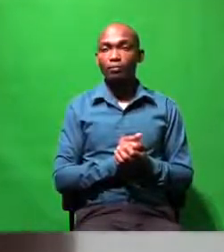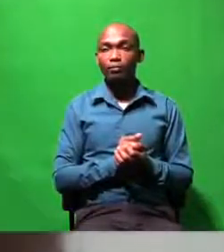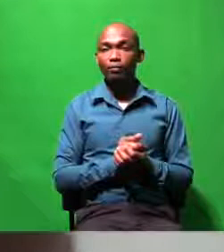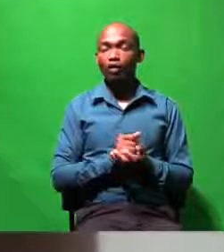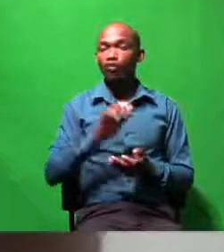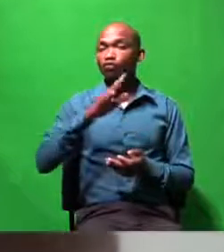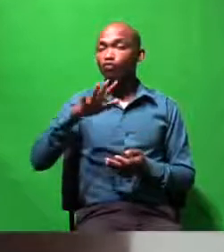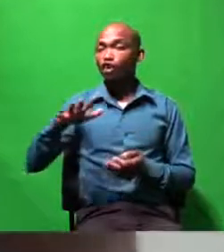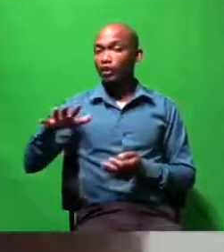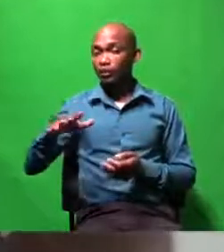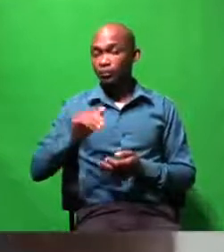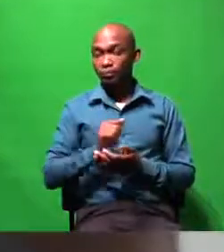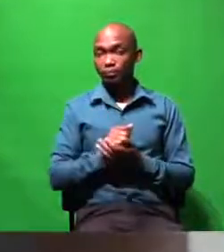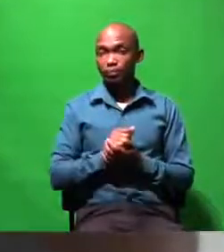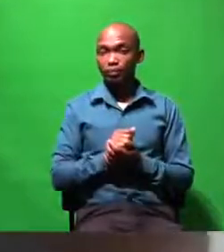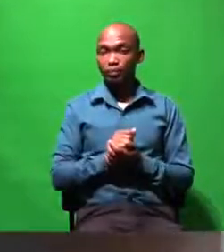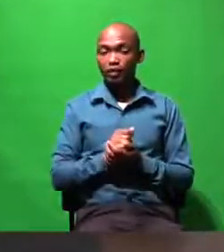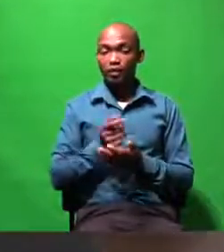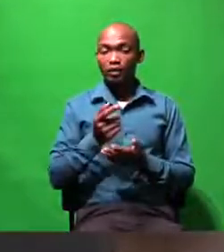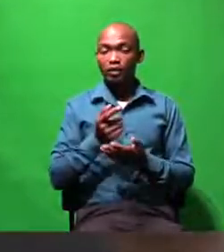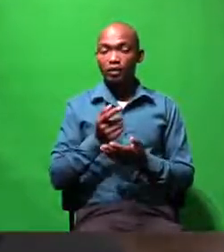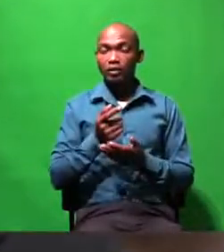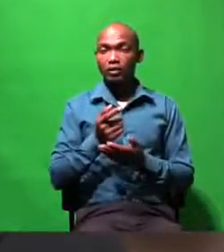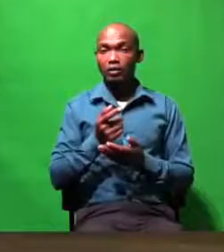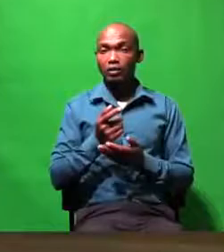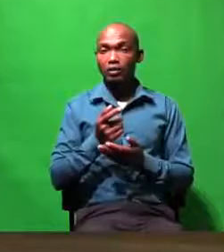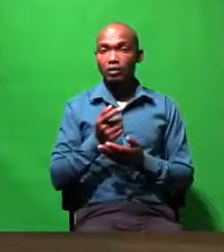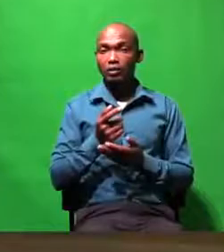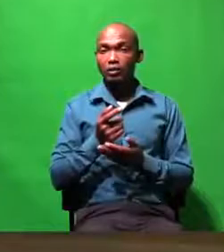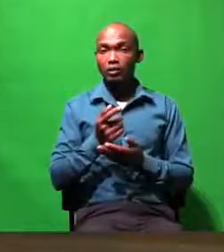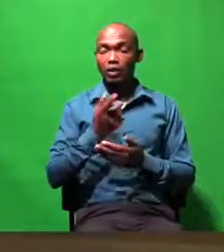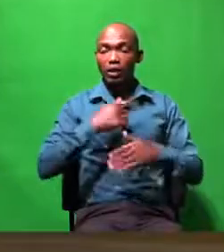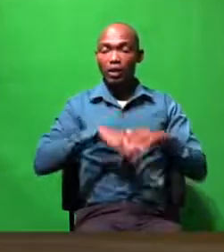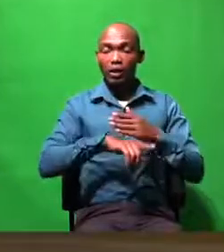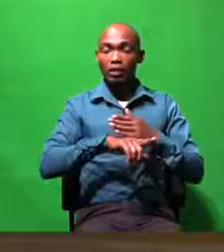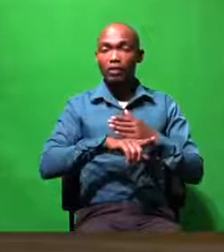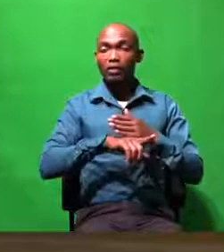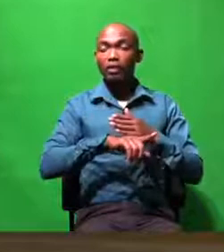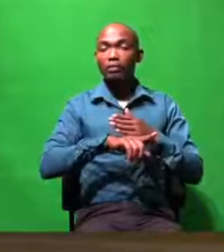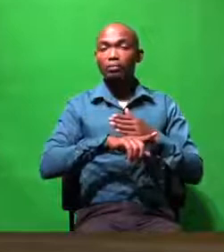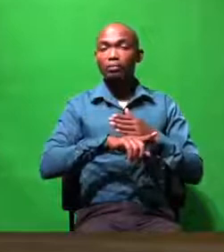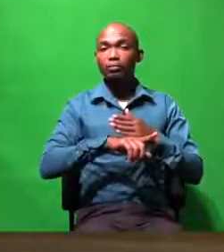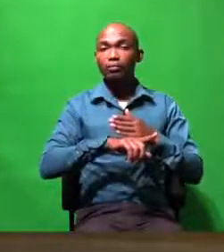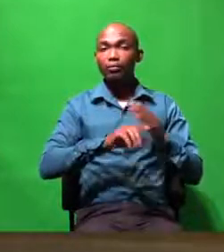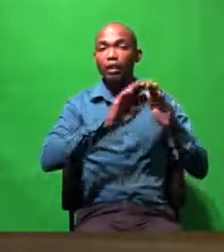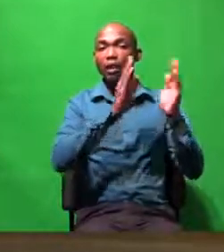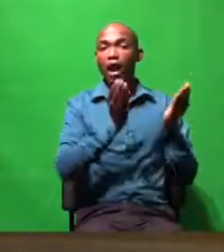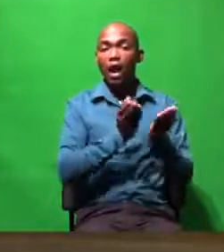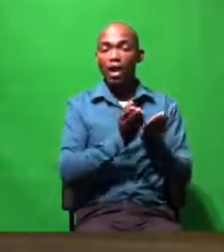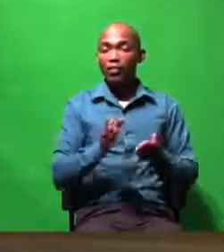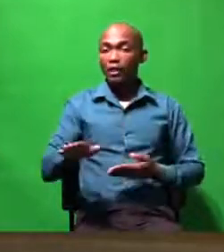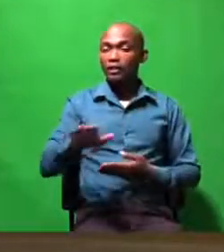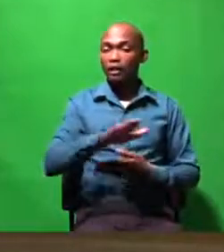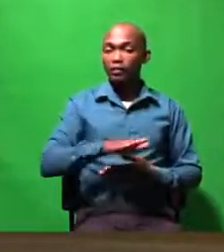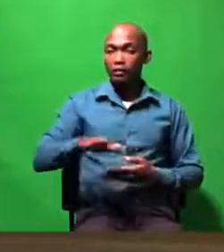water bodies on the Earth surfaces. Here we can say